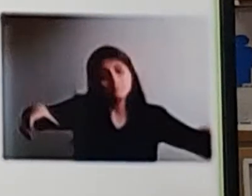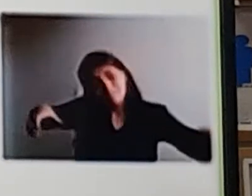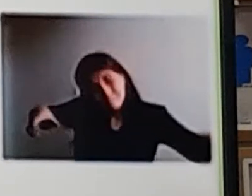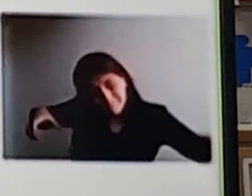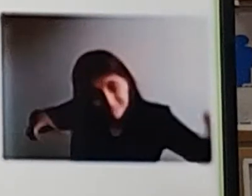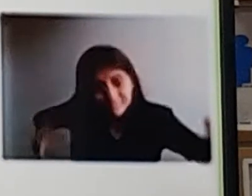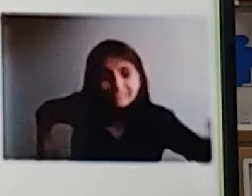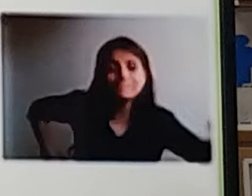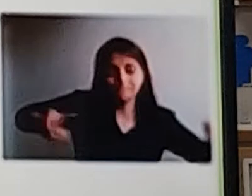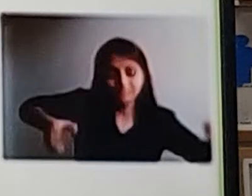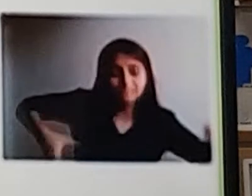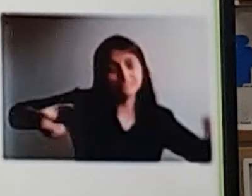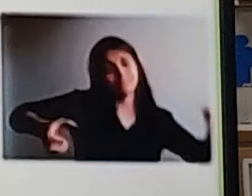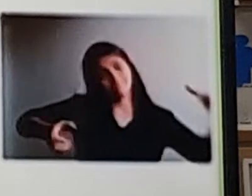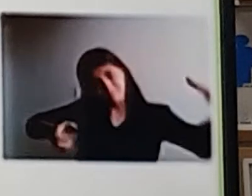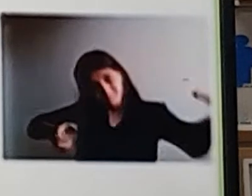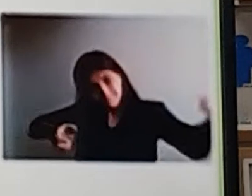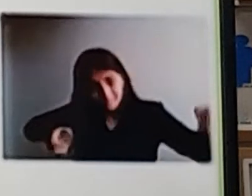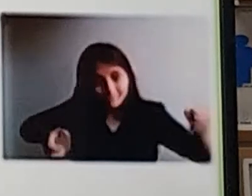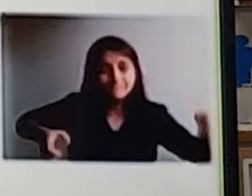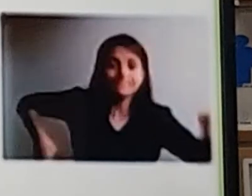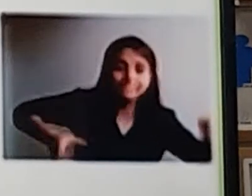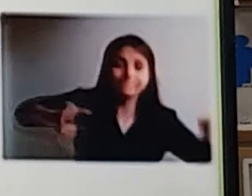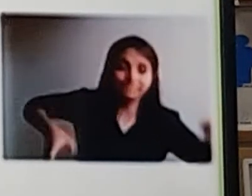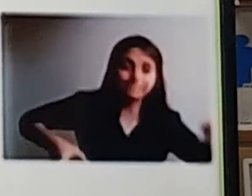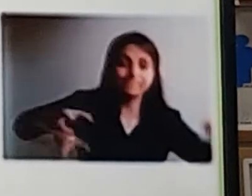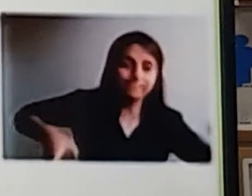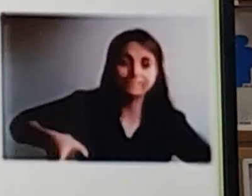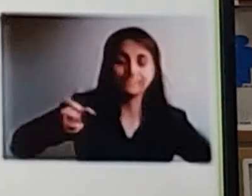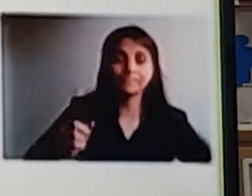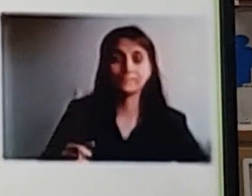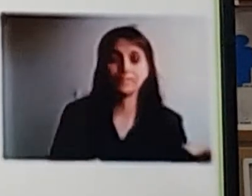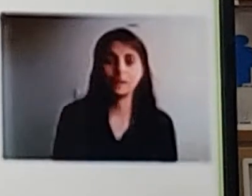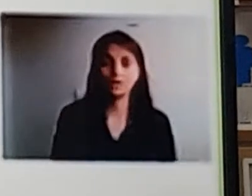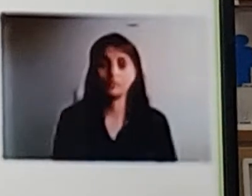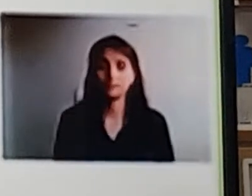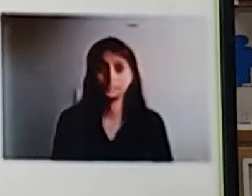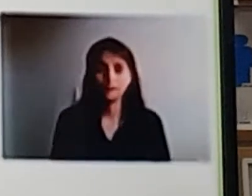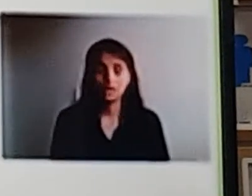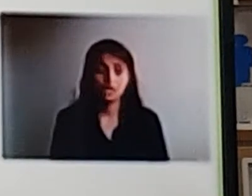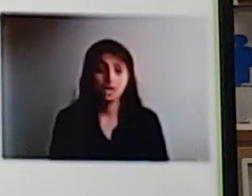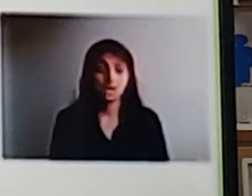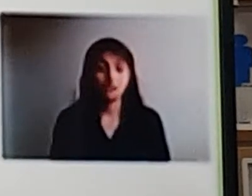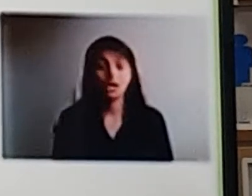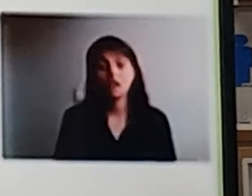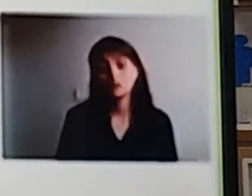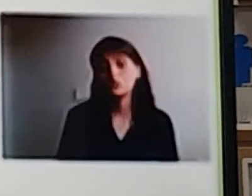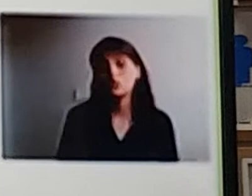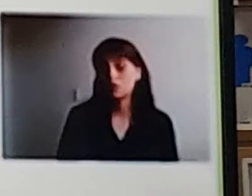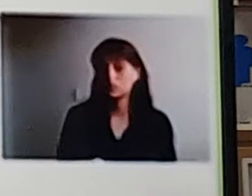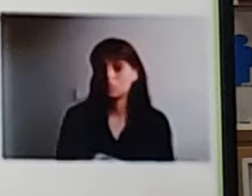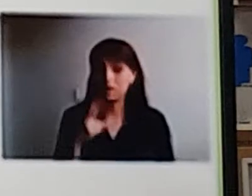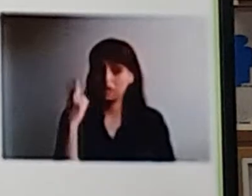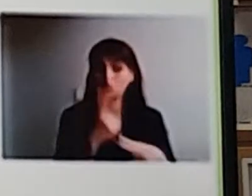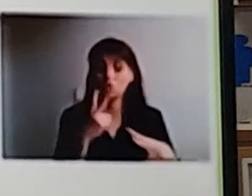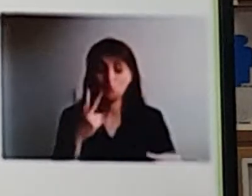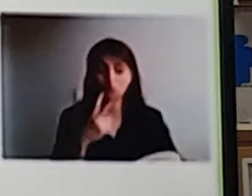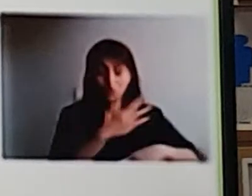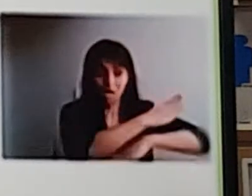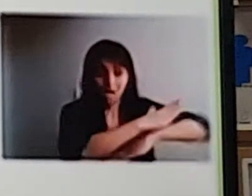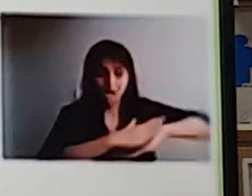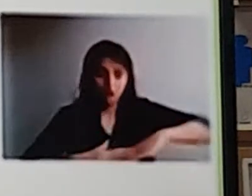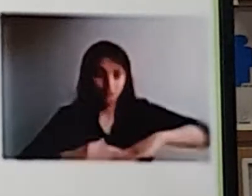slippy. It should not be slippy so that he will slip down. It should be from material